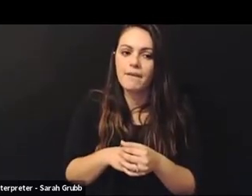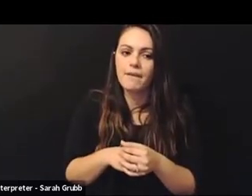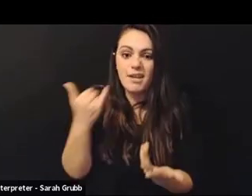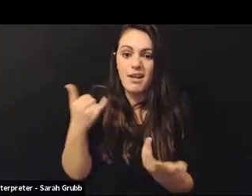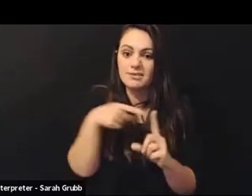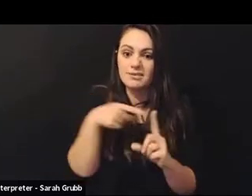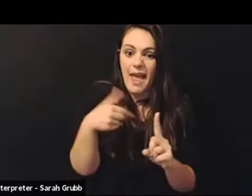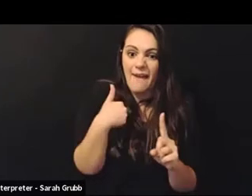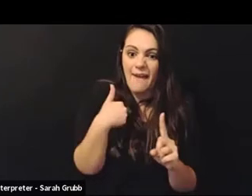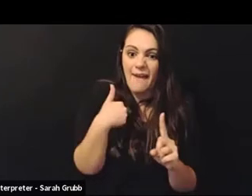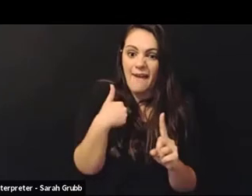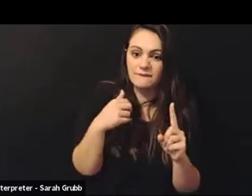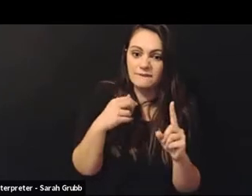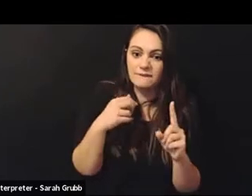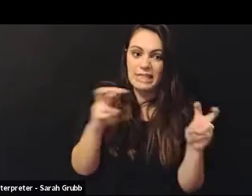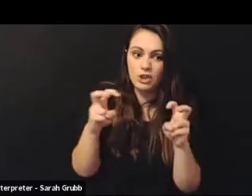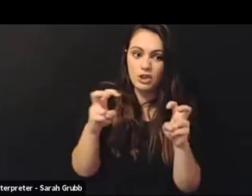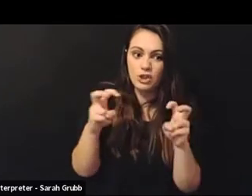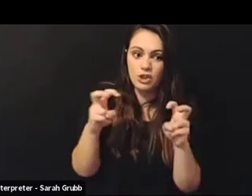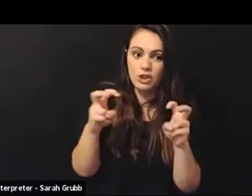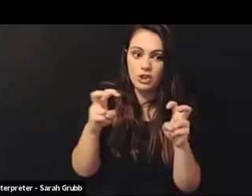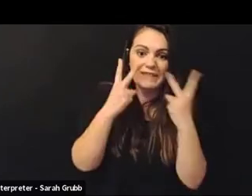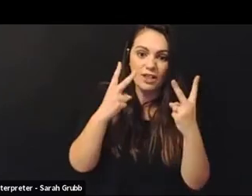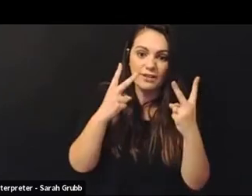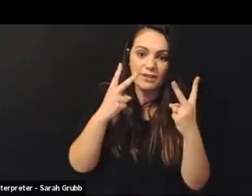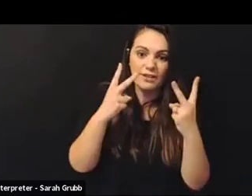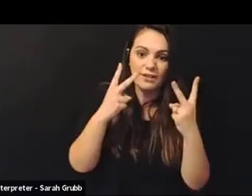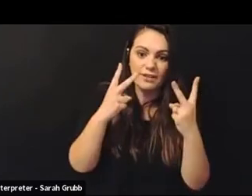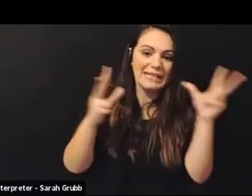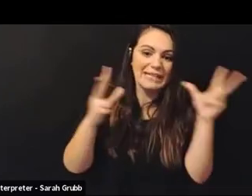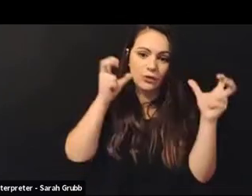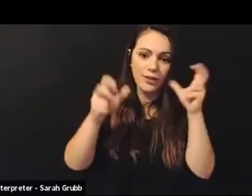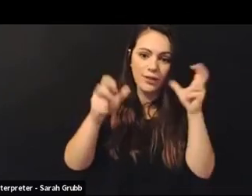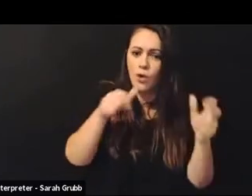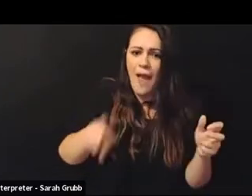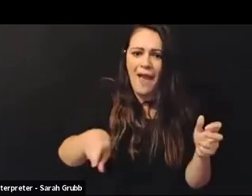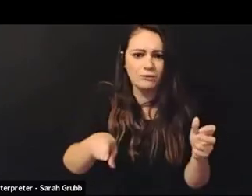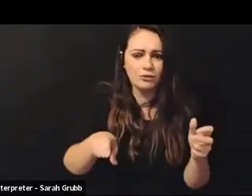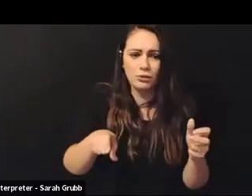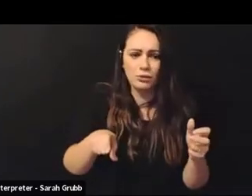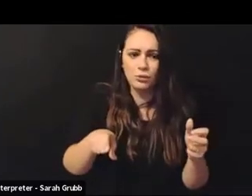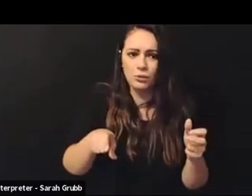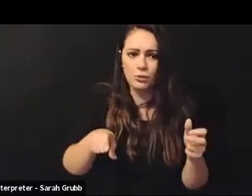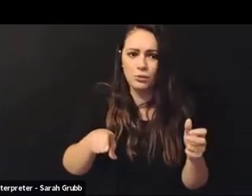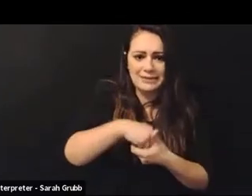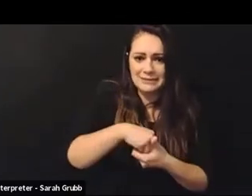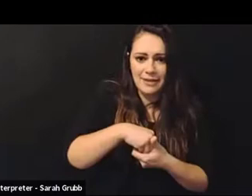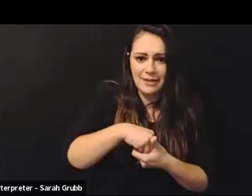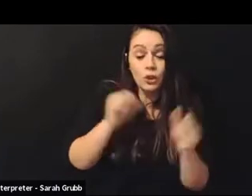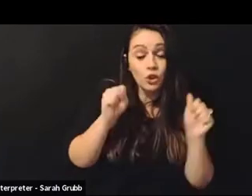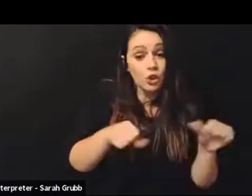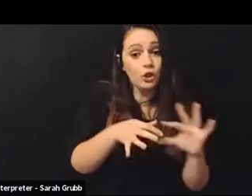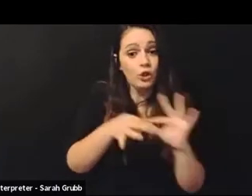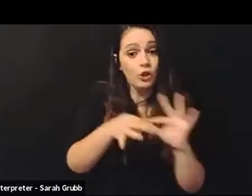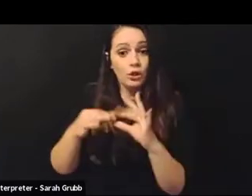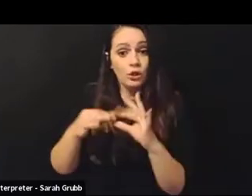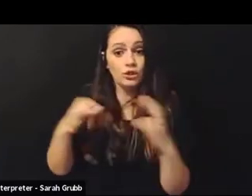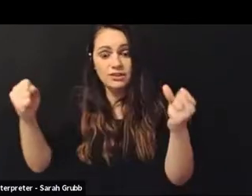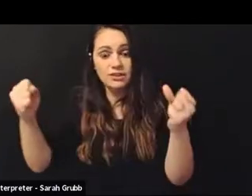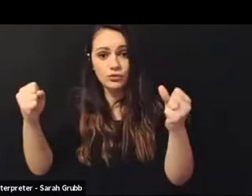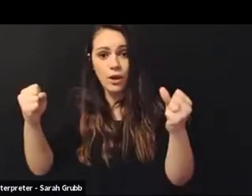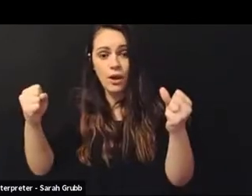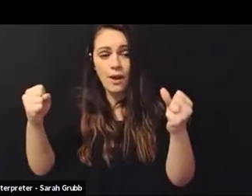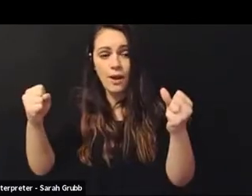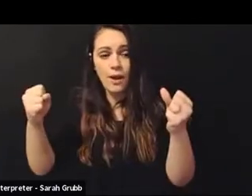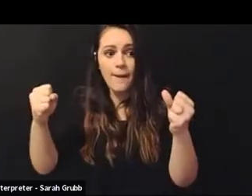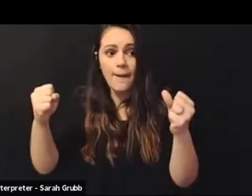with autism, or it doesn't have to do with, it could be related to charge syndrome. And part of that, the whole phenotype and etiology of